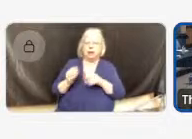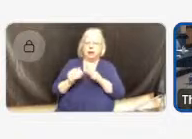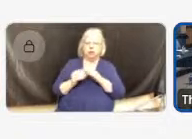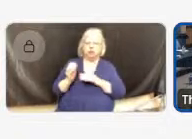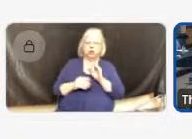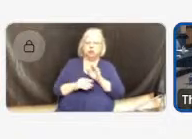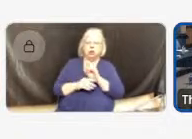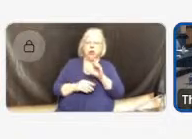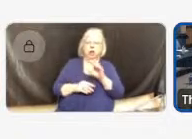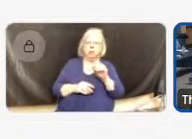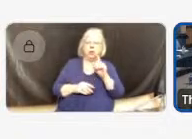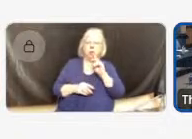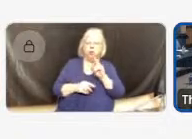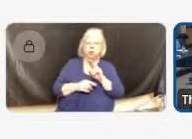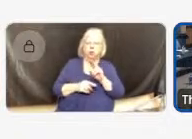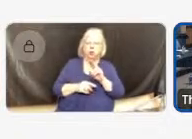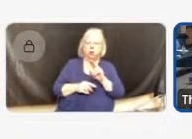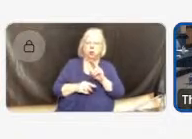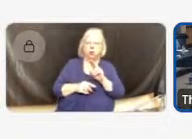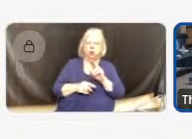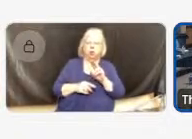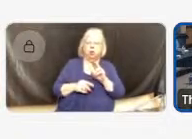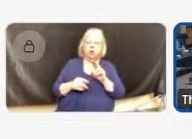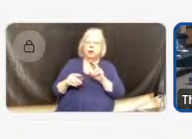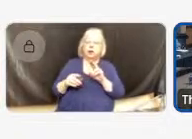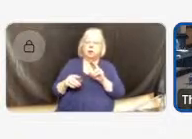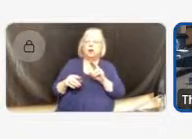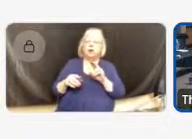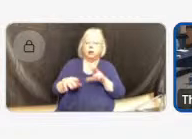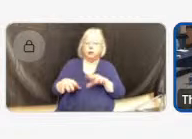company, which will occupy the proposed office building.